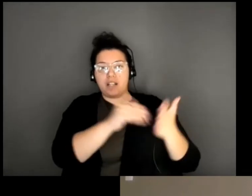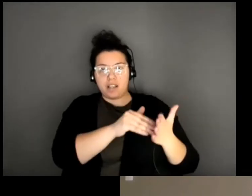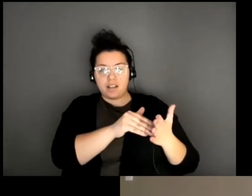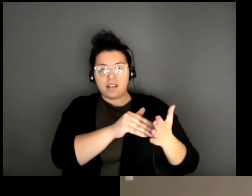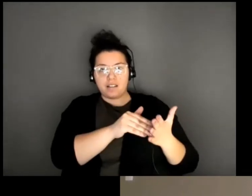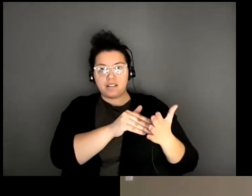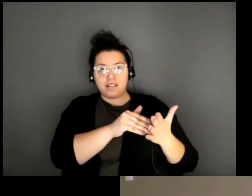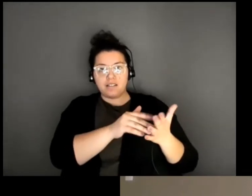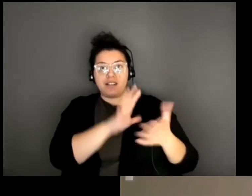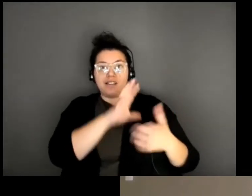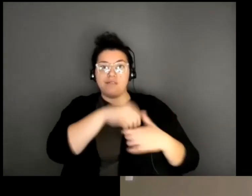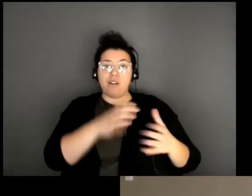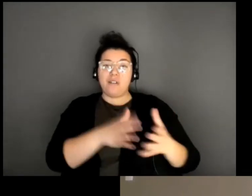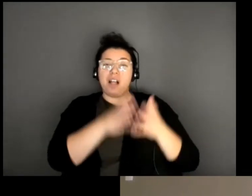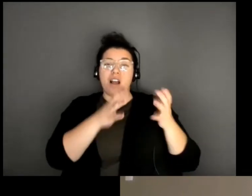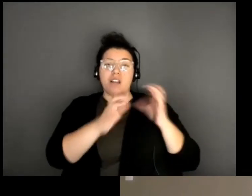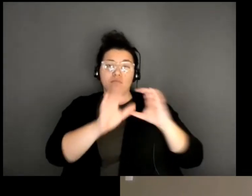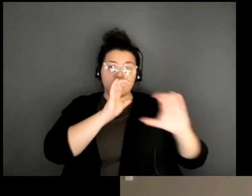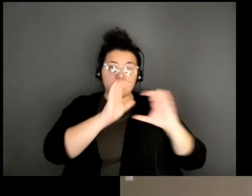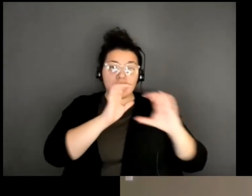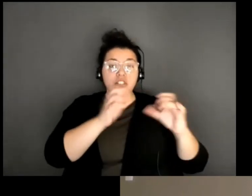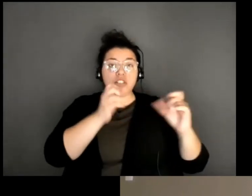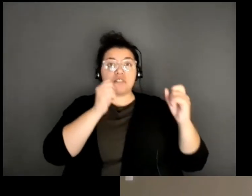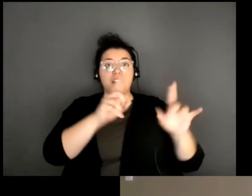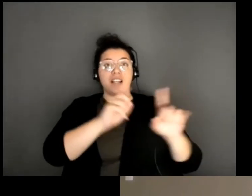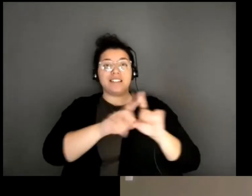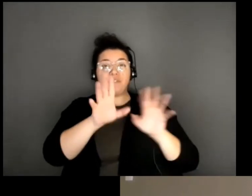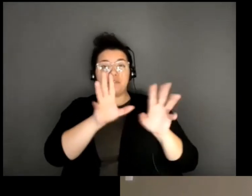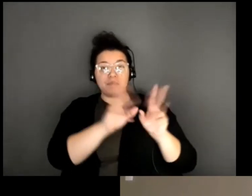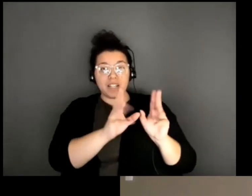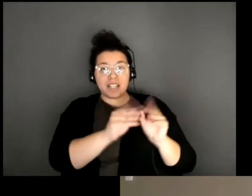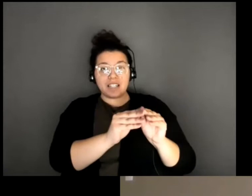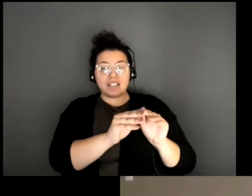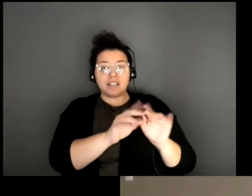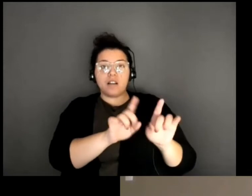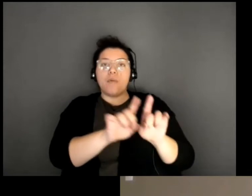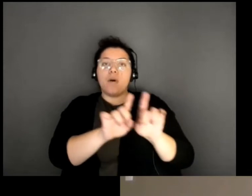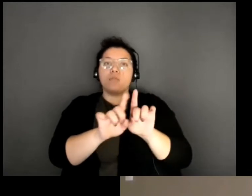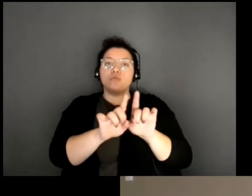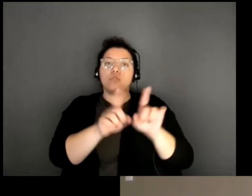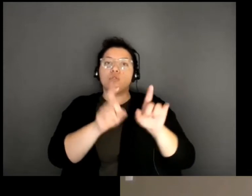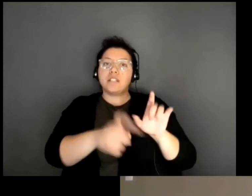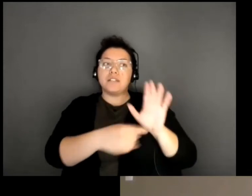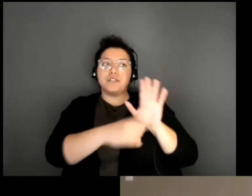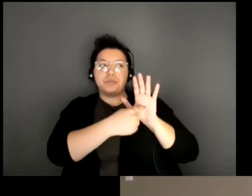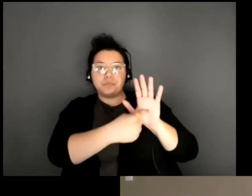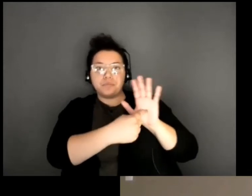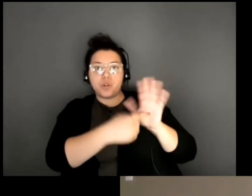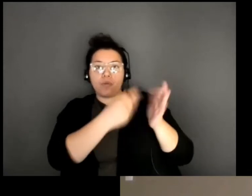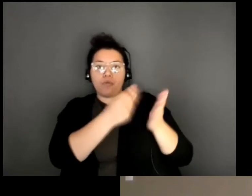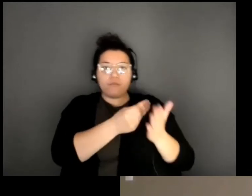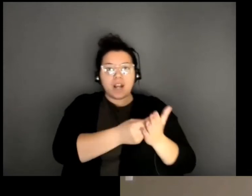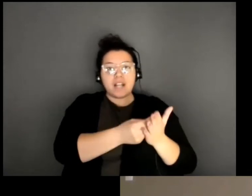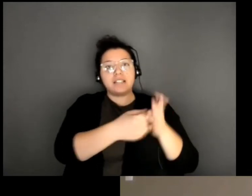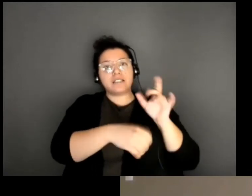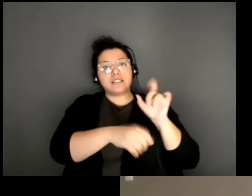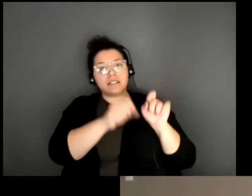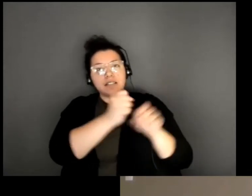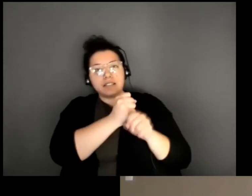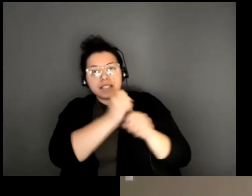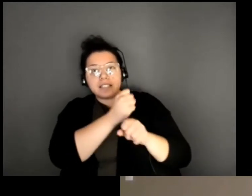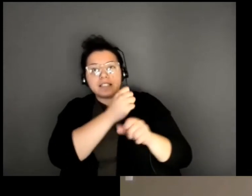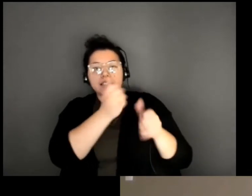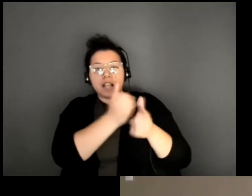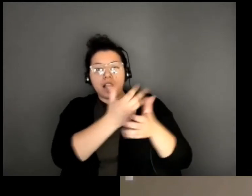communication, a lot of meetings, but then also kind of a lot of modeling, financial modeling, statistical modeling to understand what's happening. In other parts of the